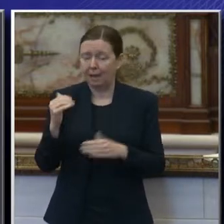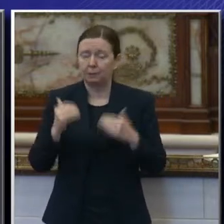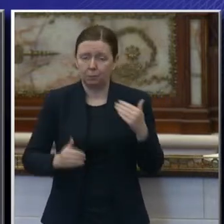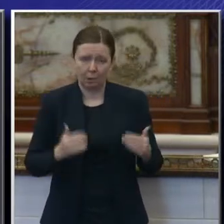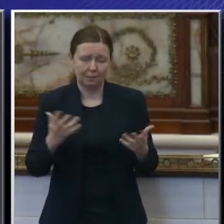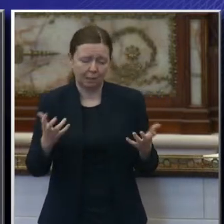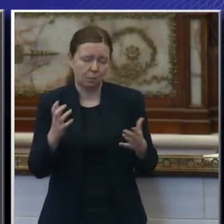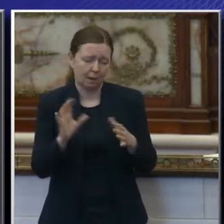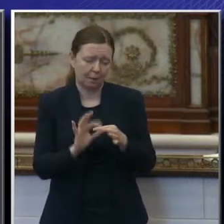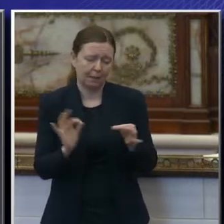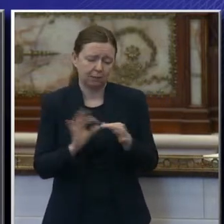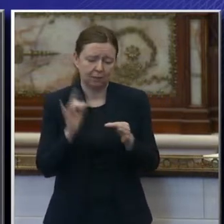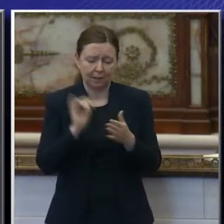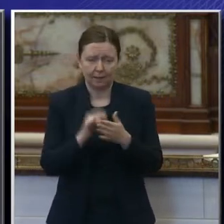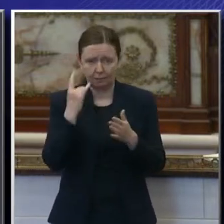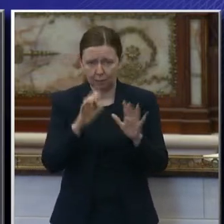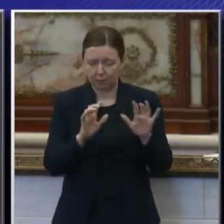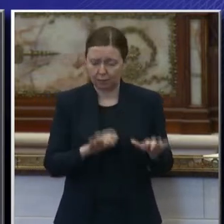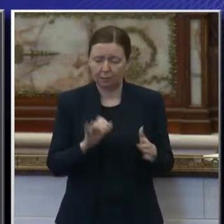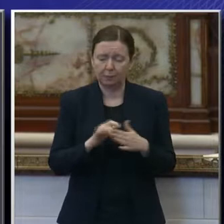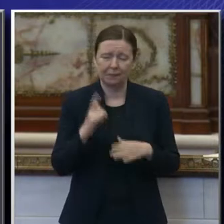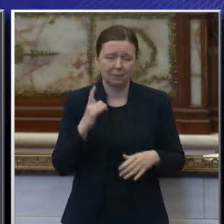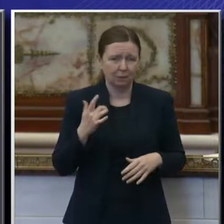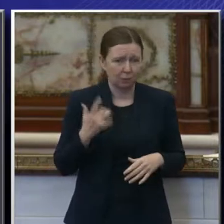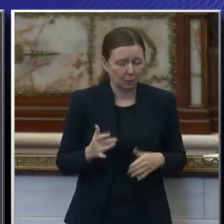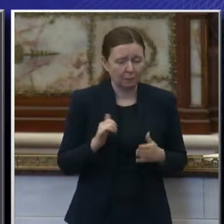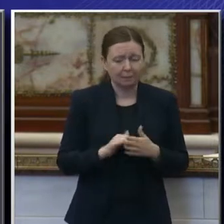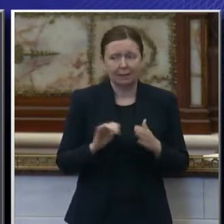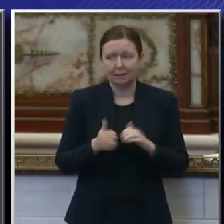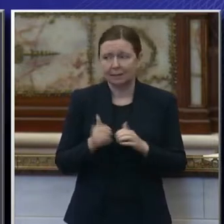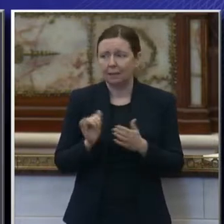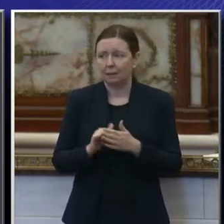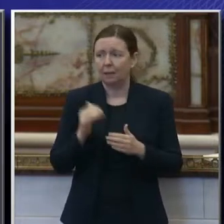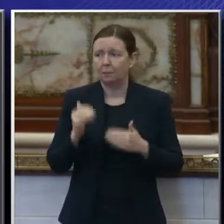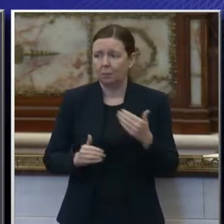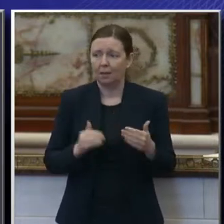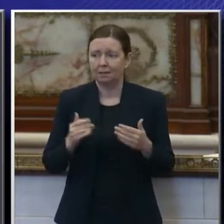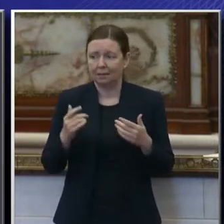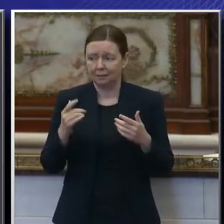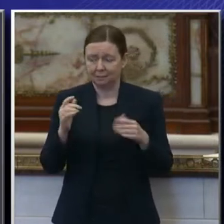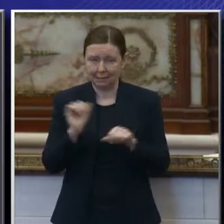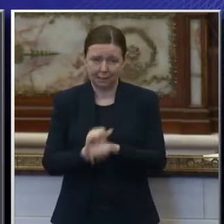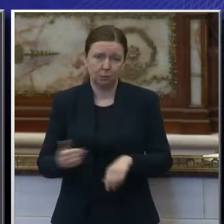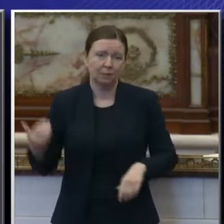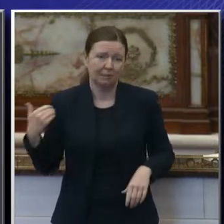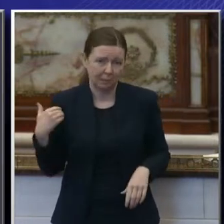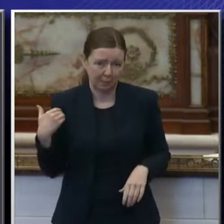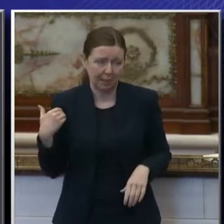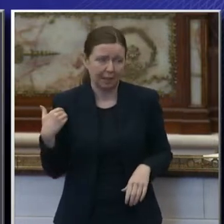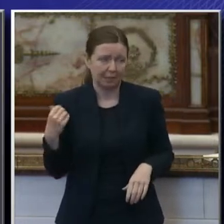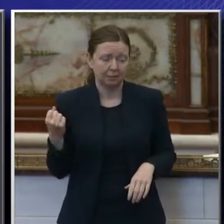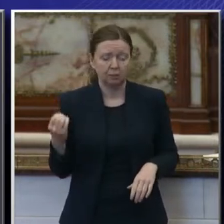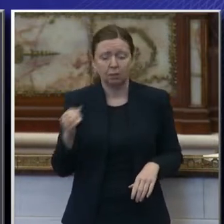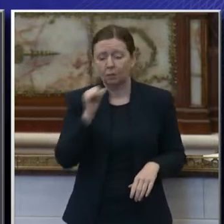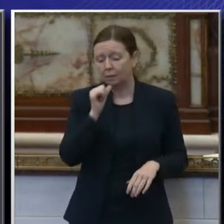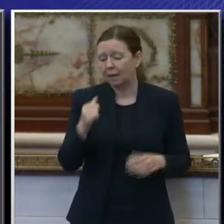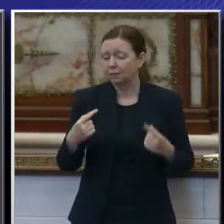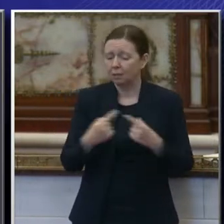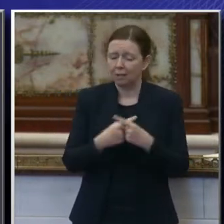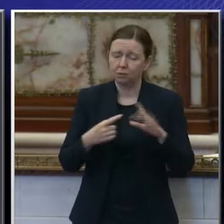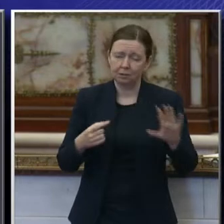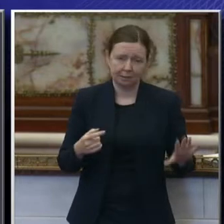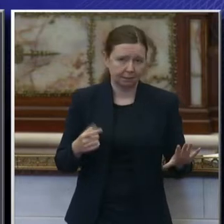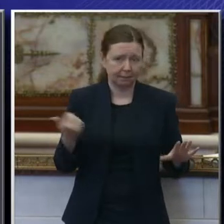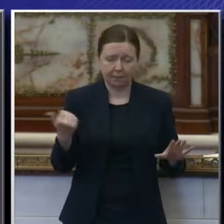for the record, because normally that's how that process has worked in the past. And so, not to contradict anyone